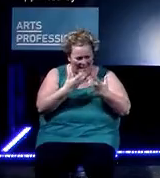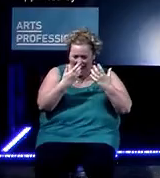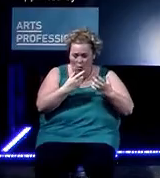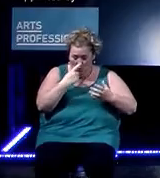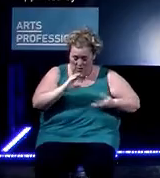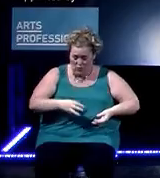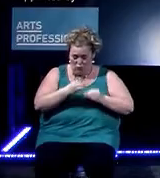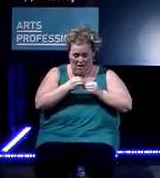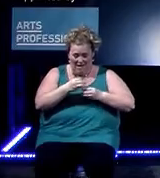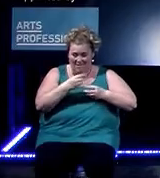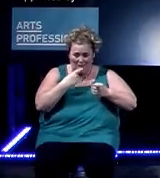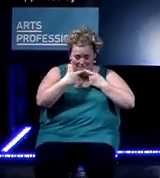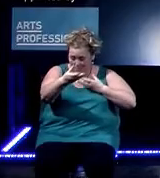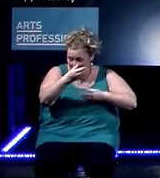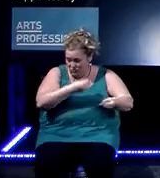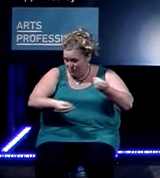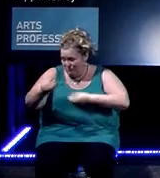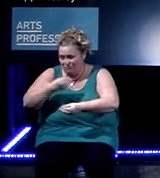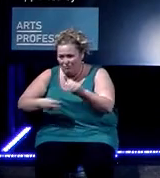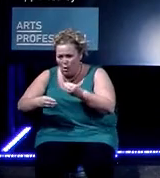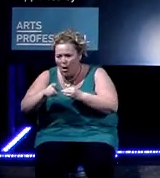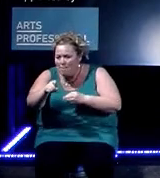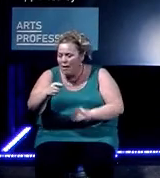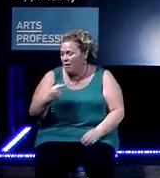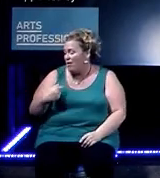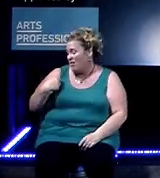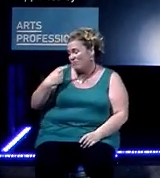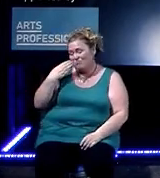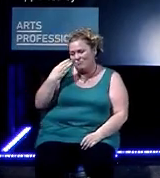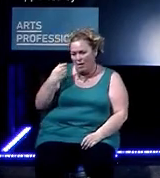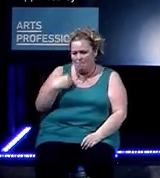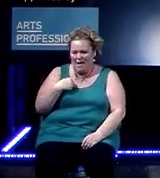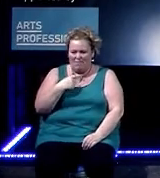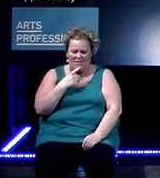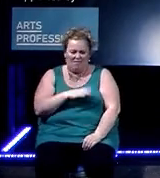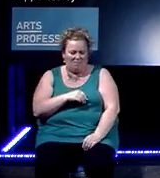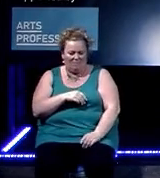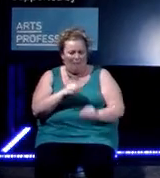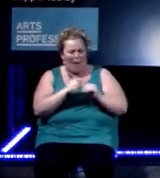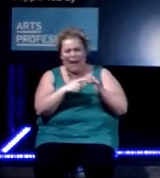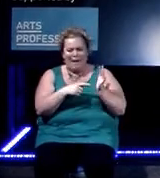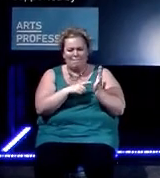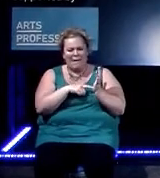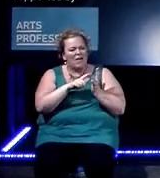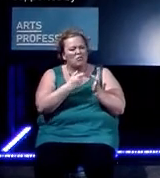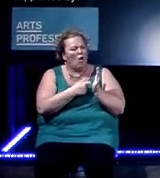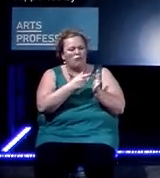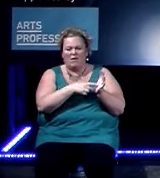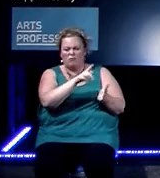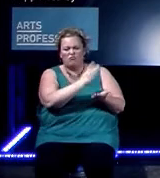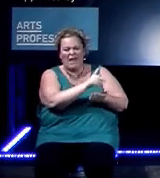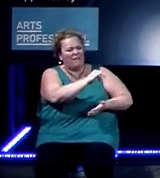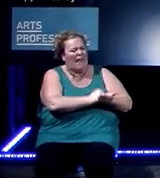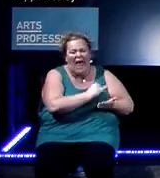But it hasn't been portrayed that way over the last 10 years. If you think about what people talk about when they talk about BitTorrent, it's chaos, it's anarchy.